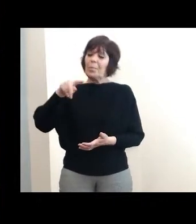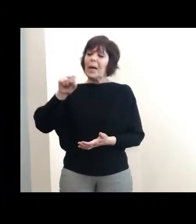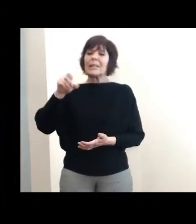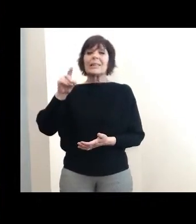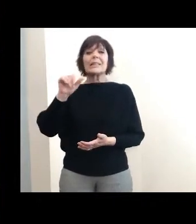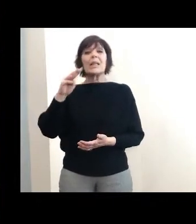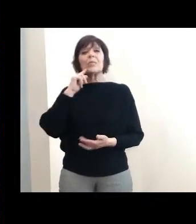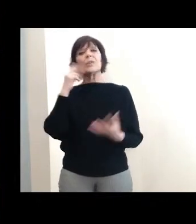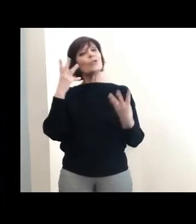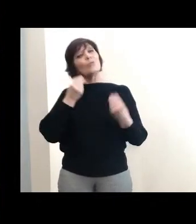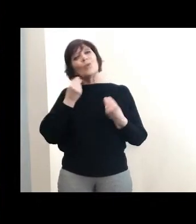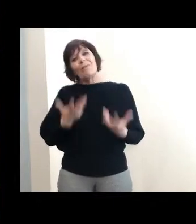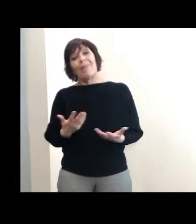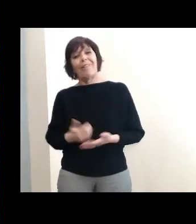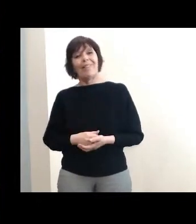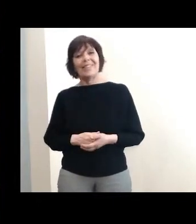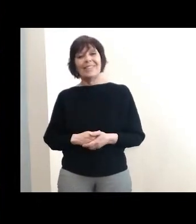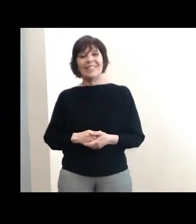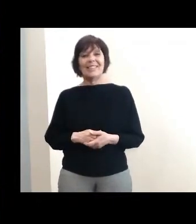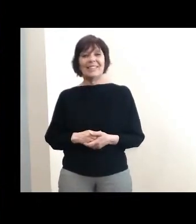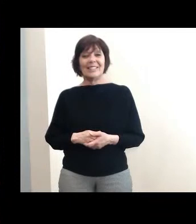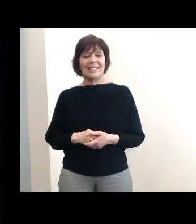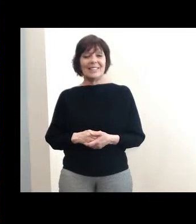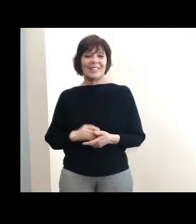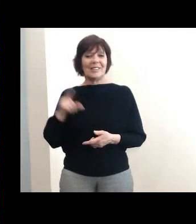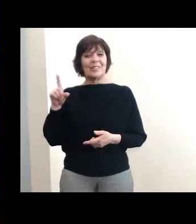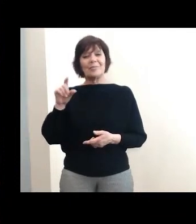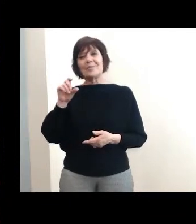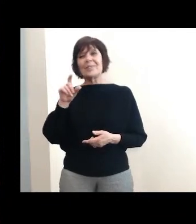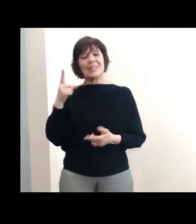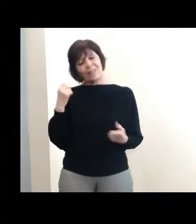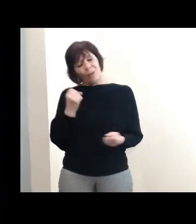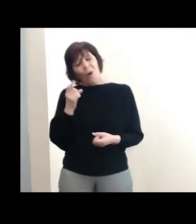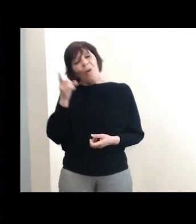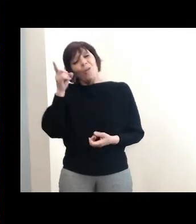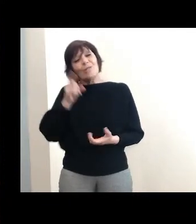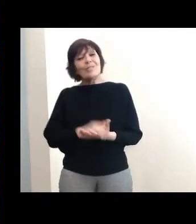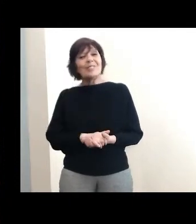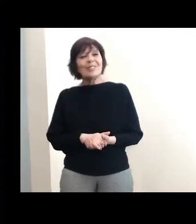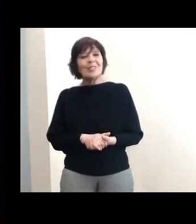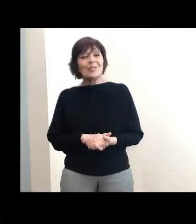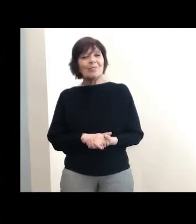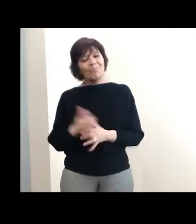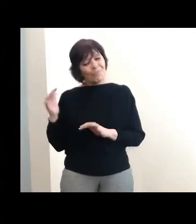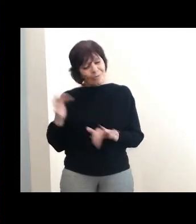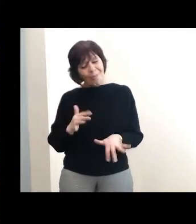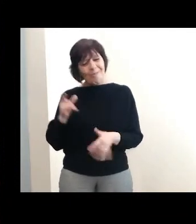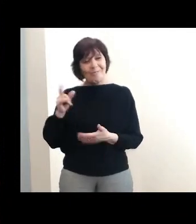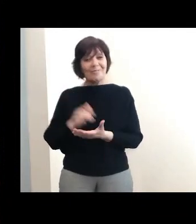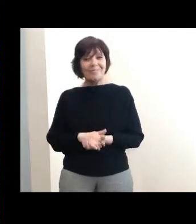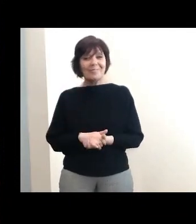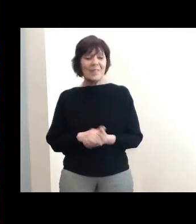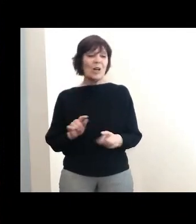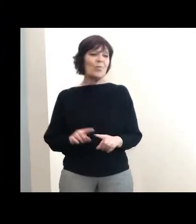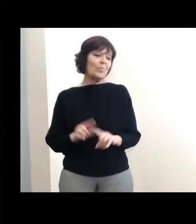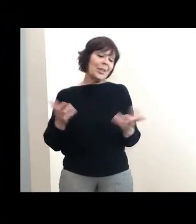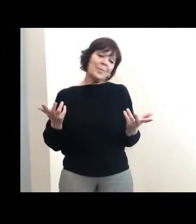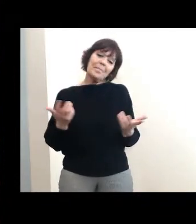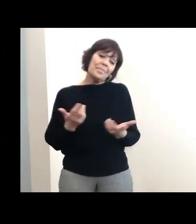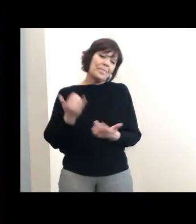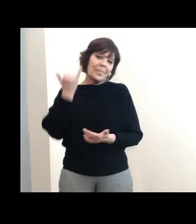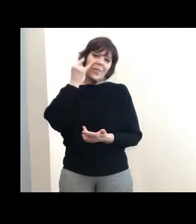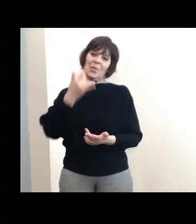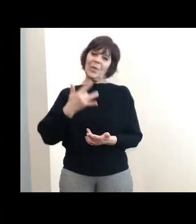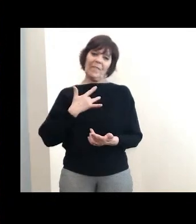beautiful area of our state, right up on the St. Lawrence. It's a little colder there now and get a lot more snow. But if you